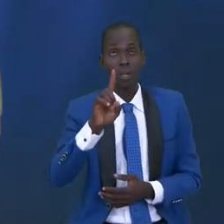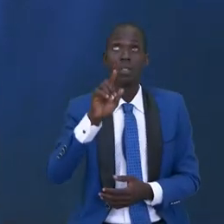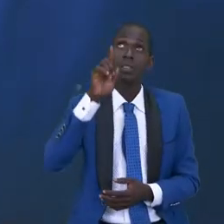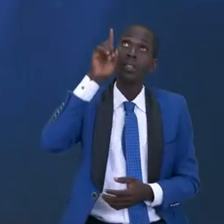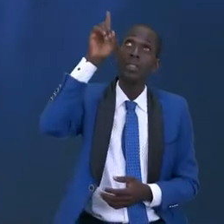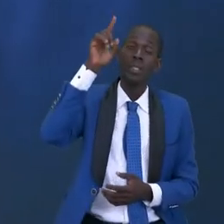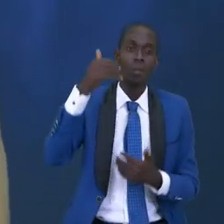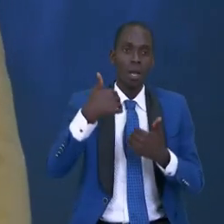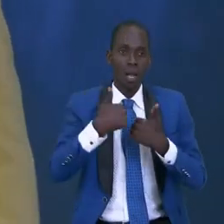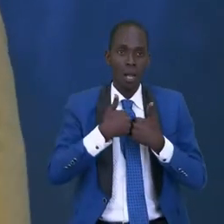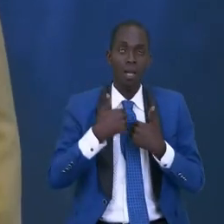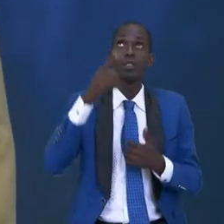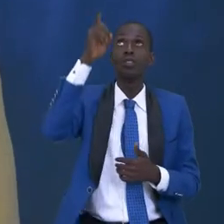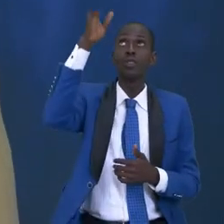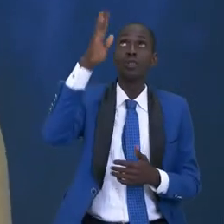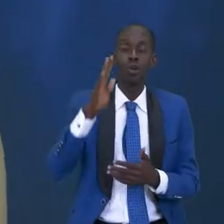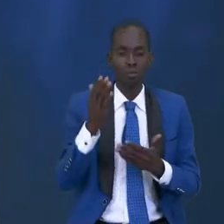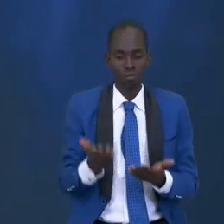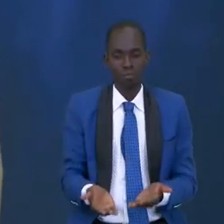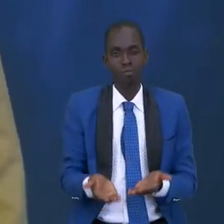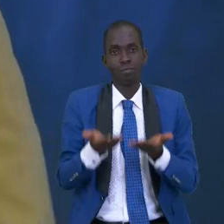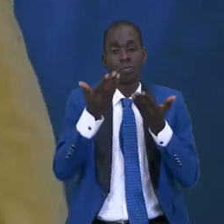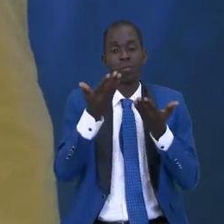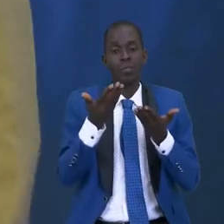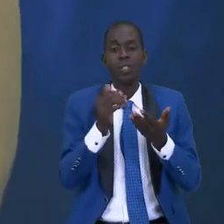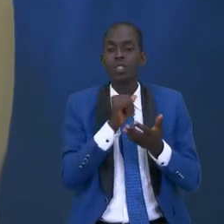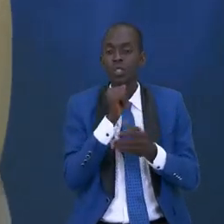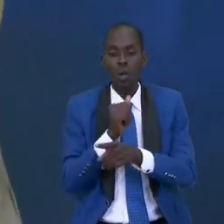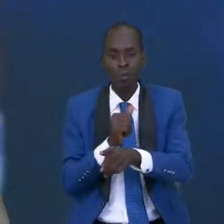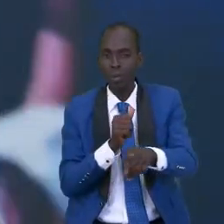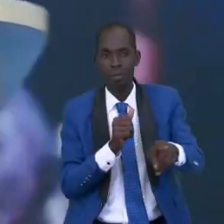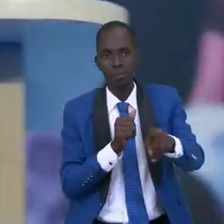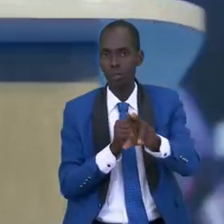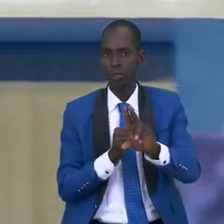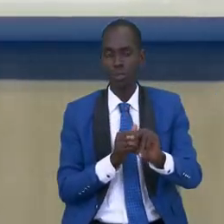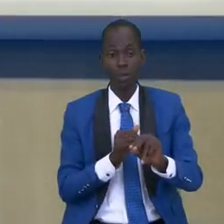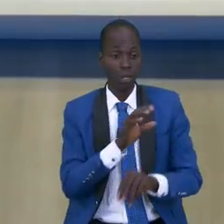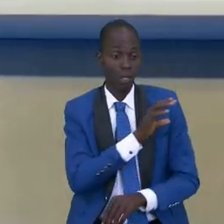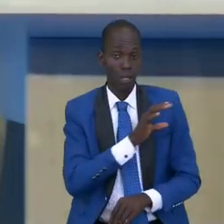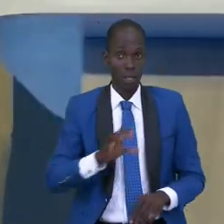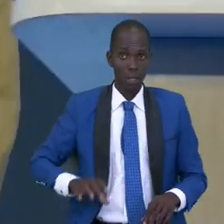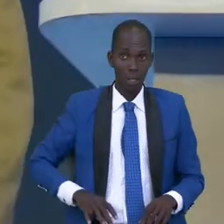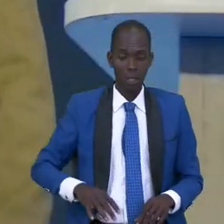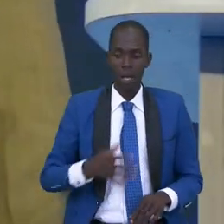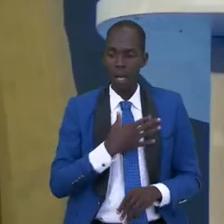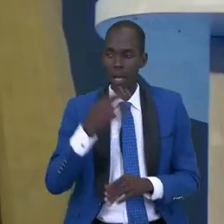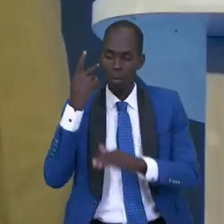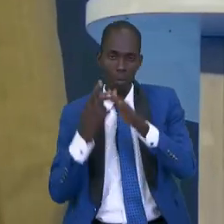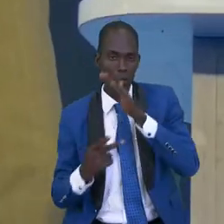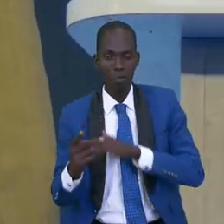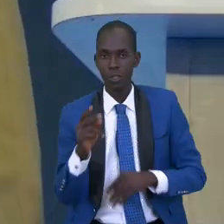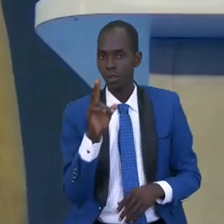God exalted. Him, not them. Christ and prophets, not them.